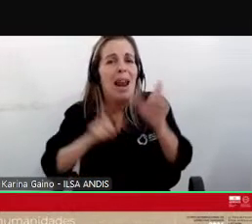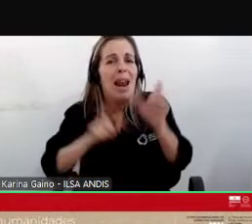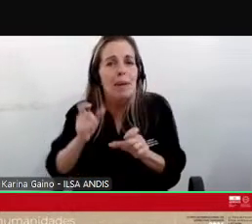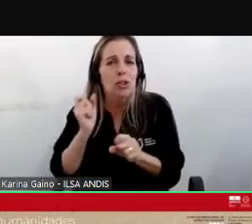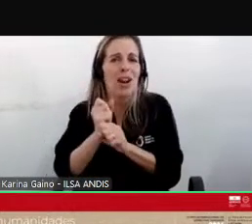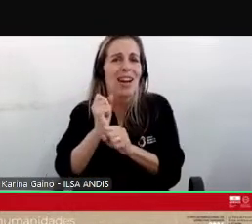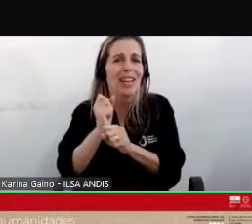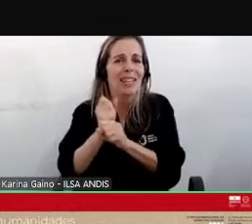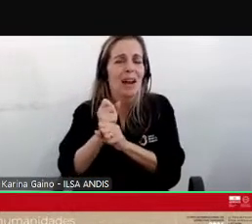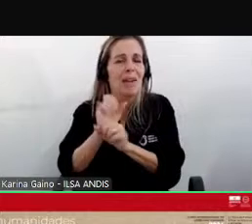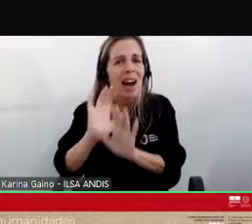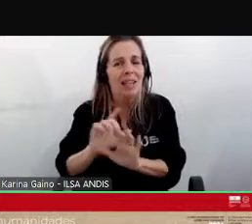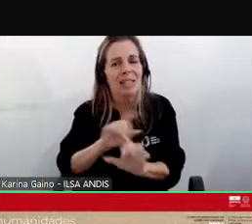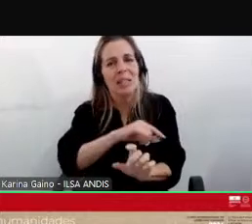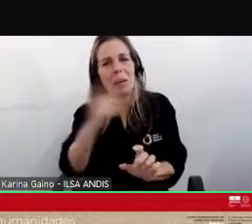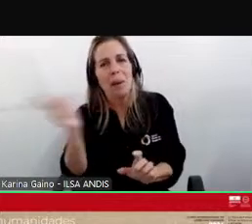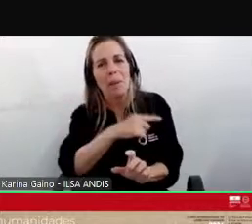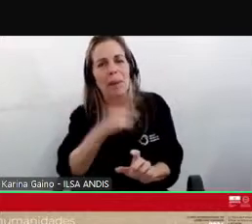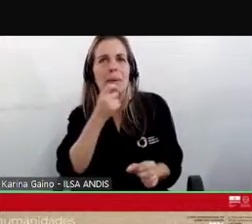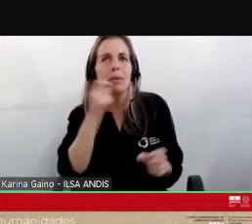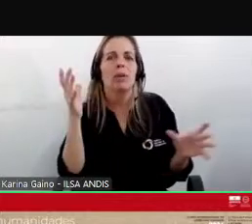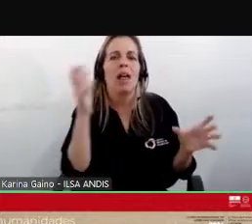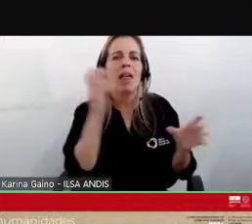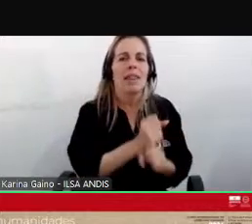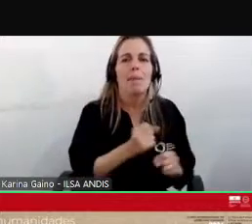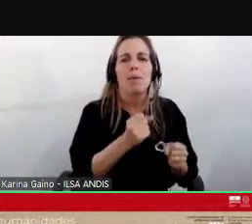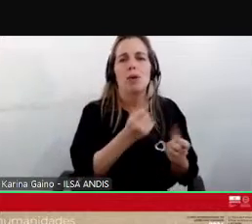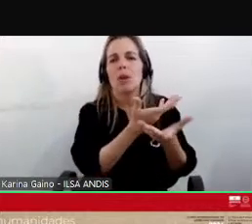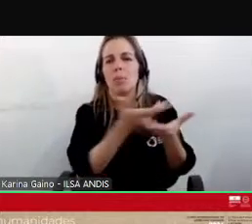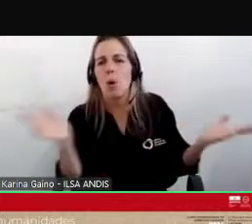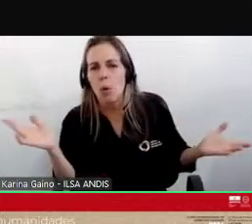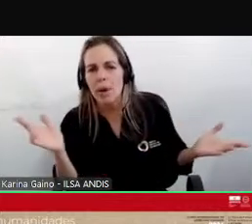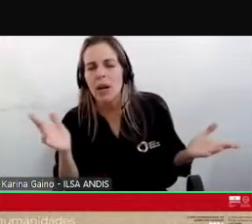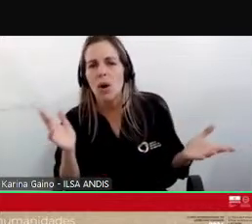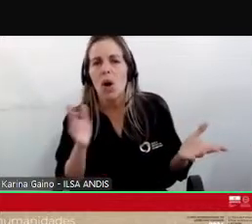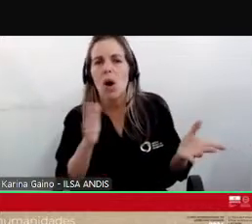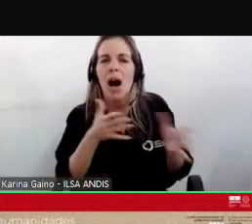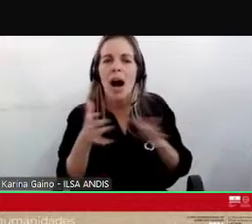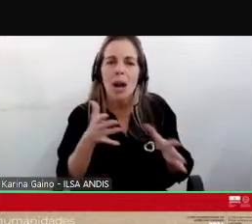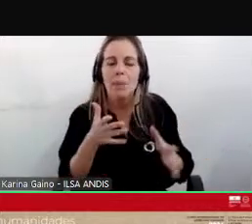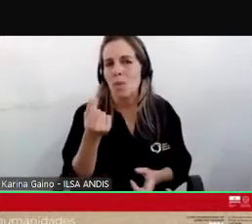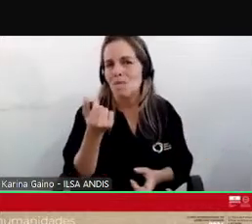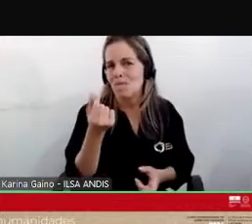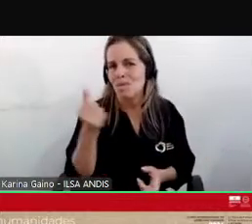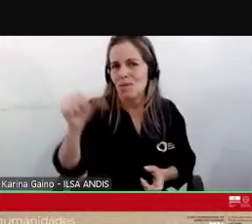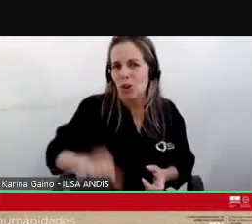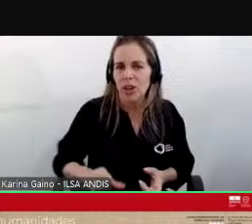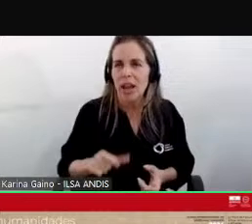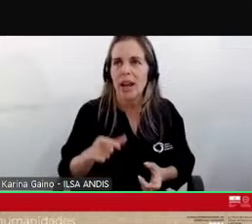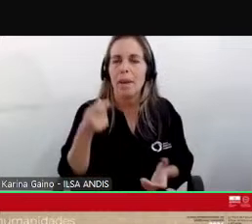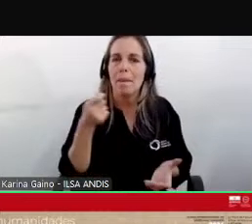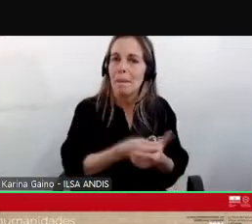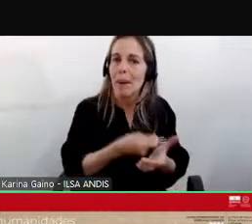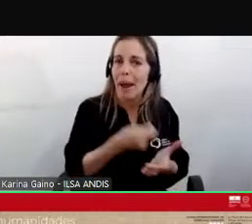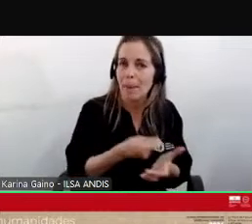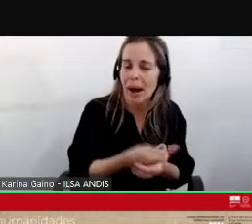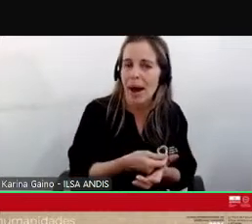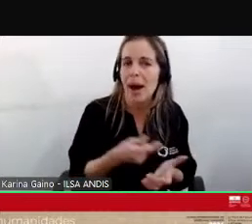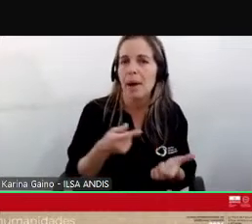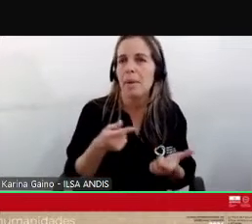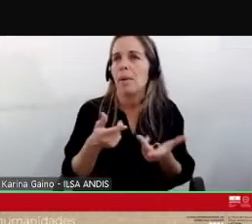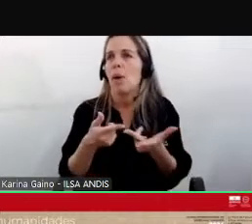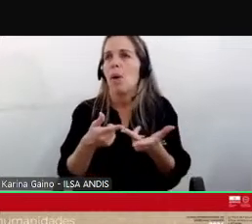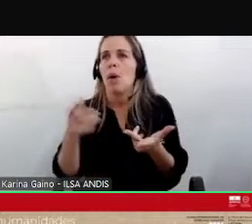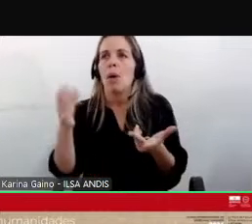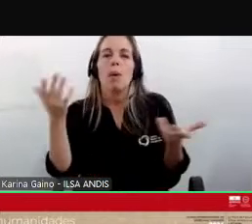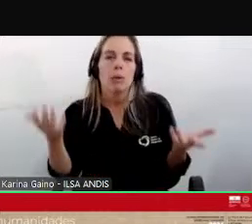are retained, they might not have money to pay for transportation. They may be migrant workers far from their homes, and you can't just walk out